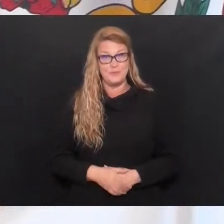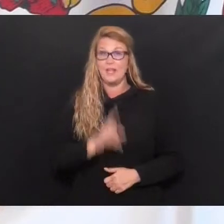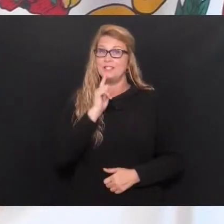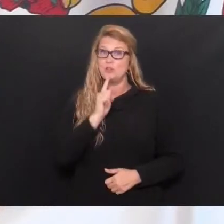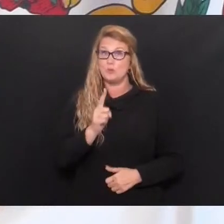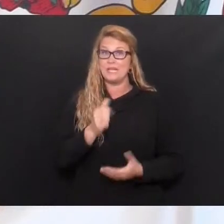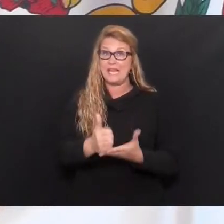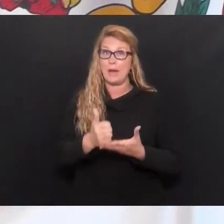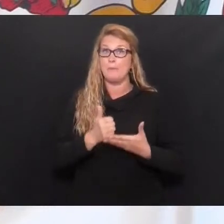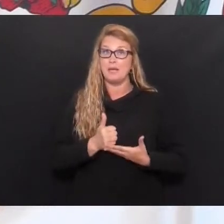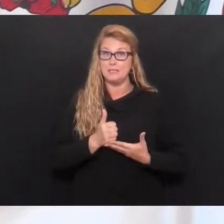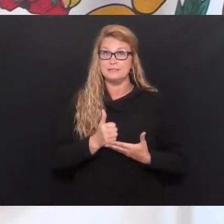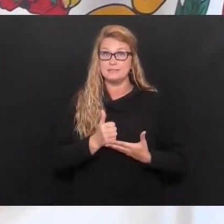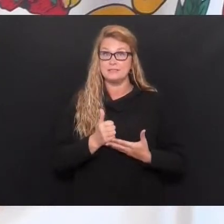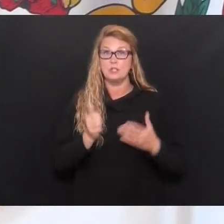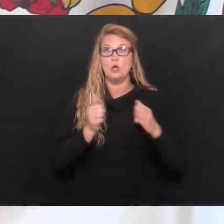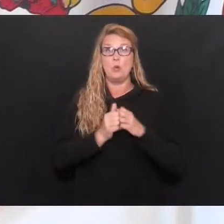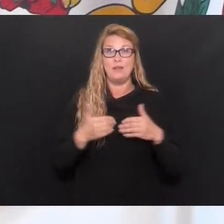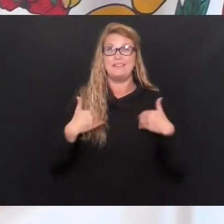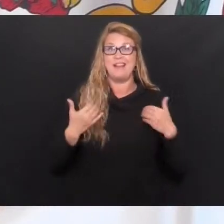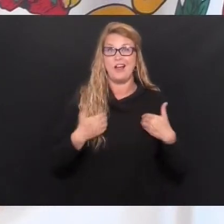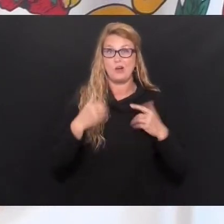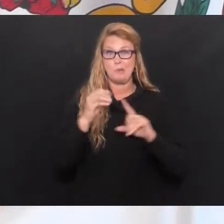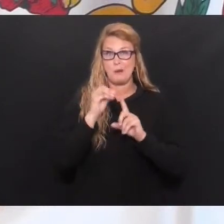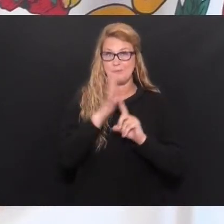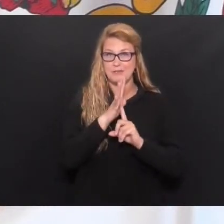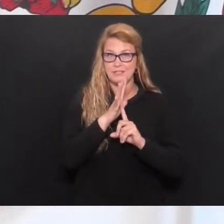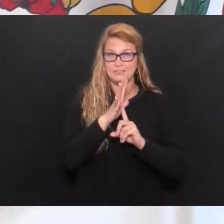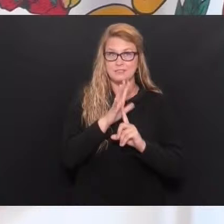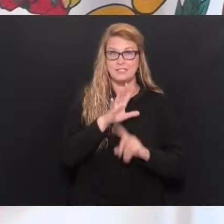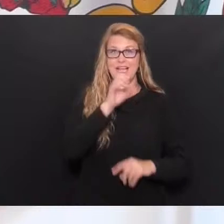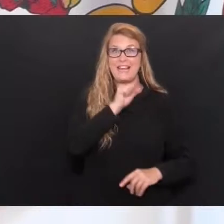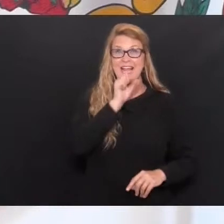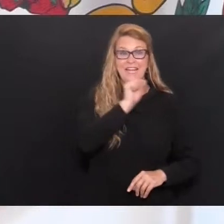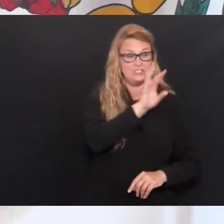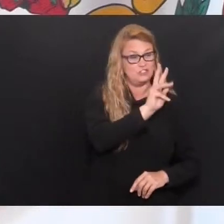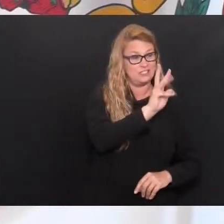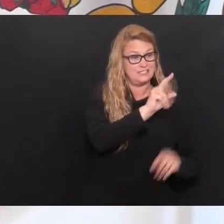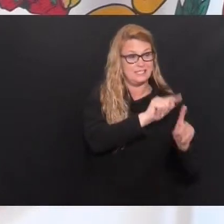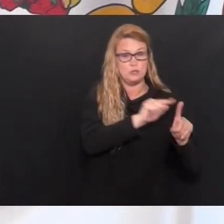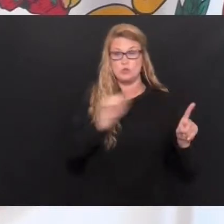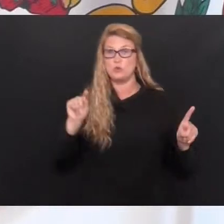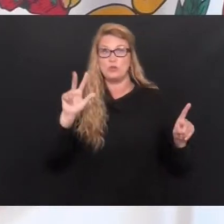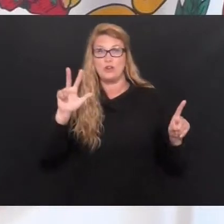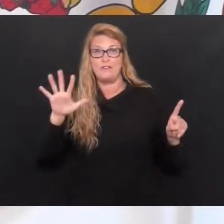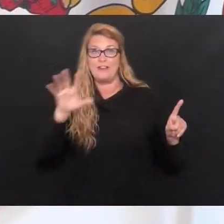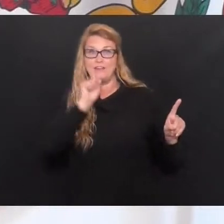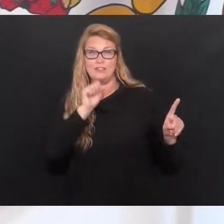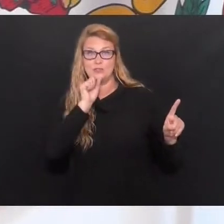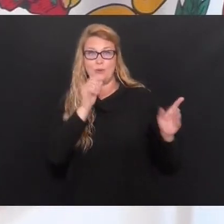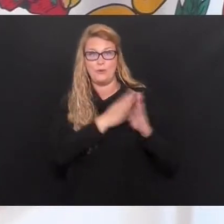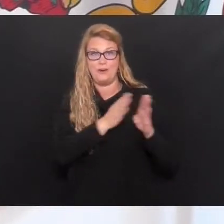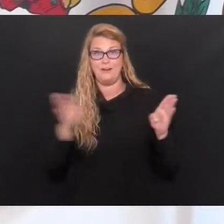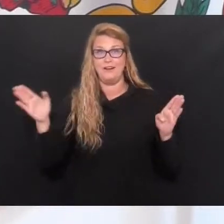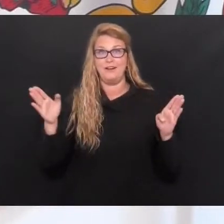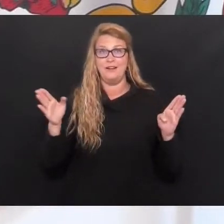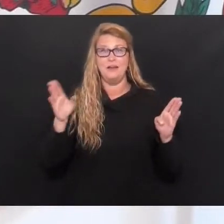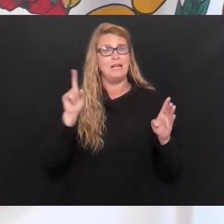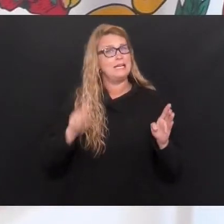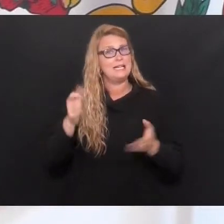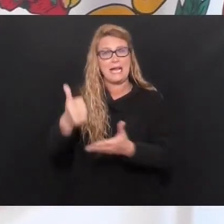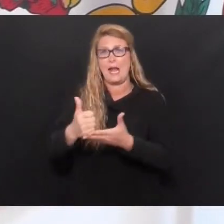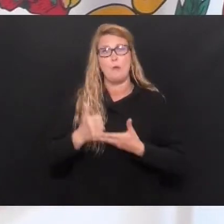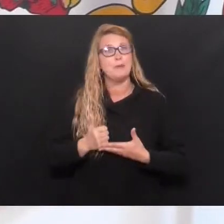help us with the kids that are 16 to 35 years of age. You got to really help